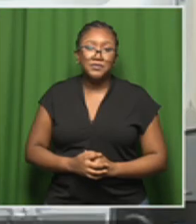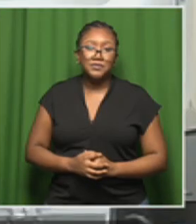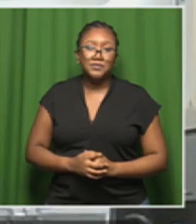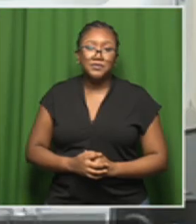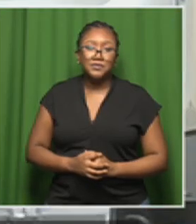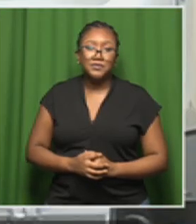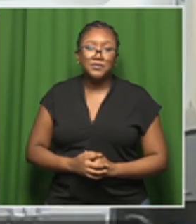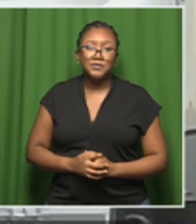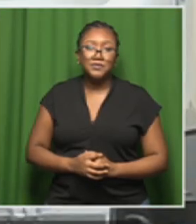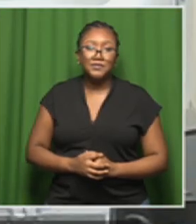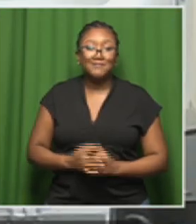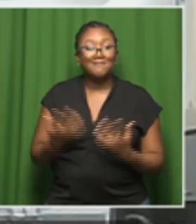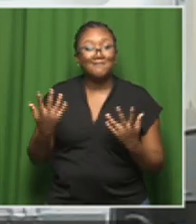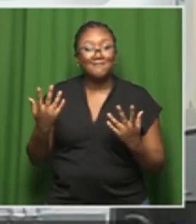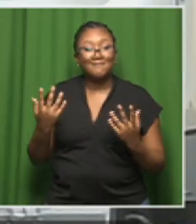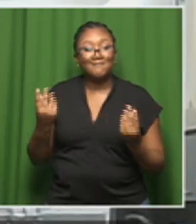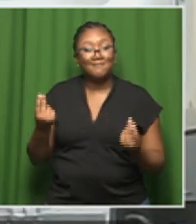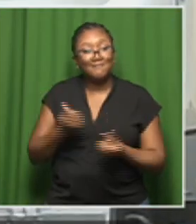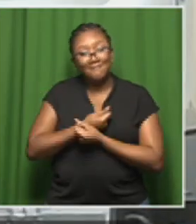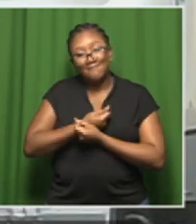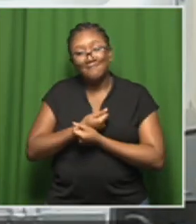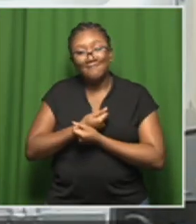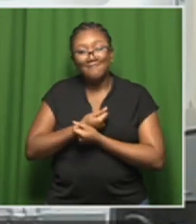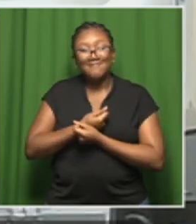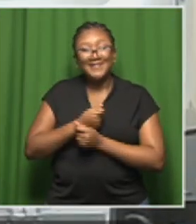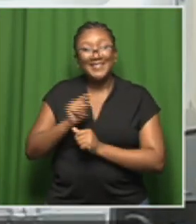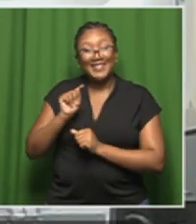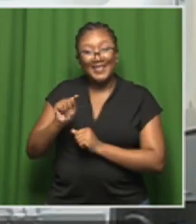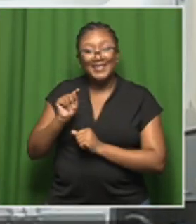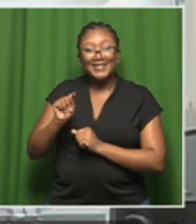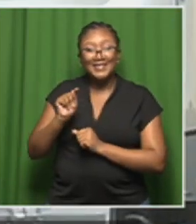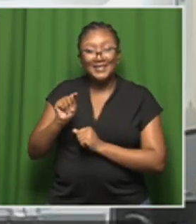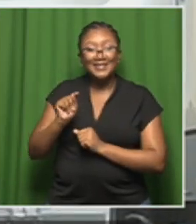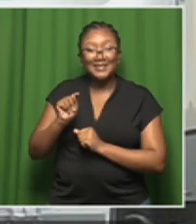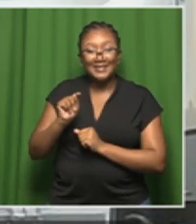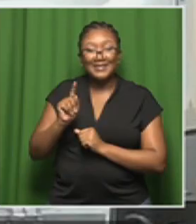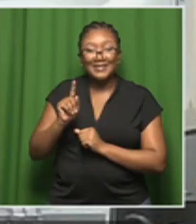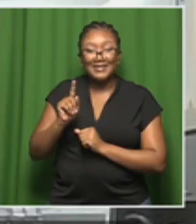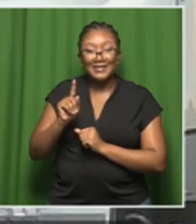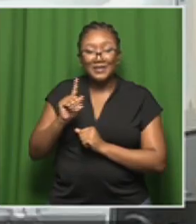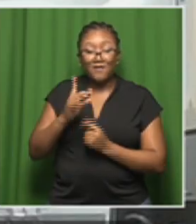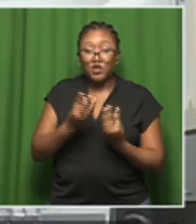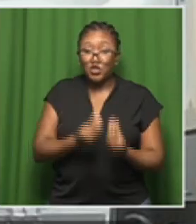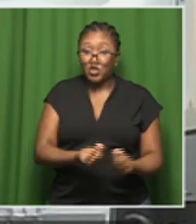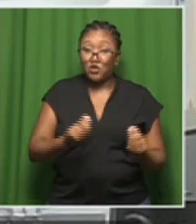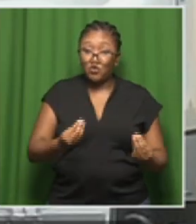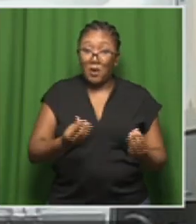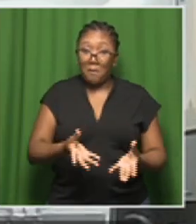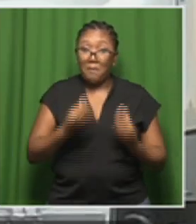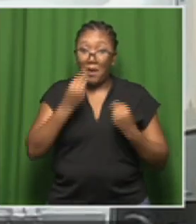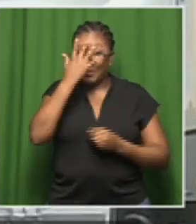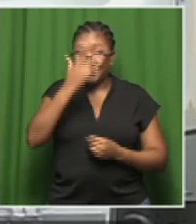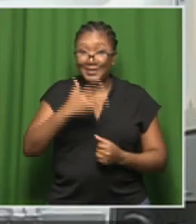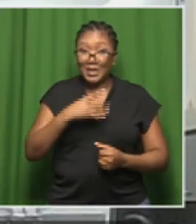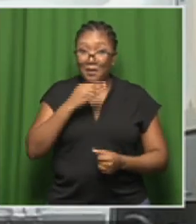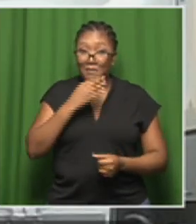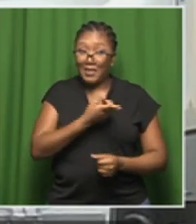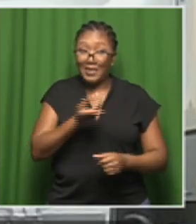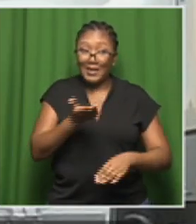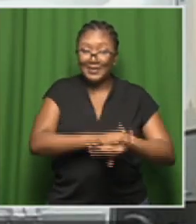So fortunately, rubella is almost harmless in children. There are very